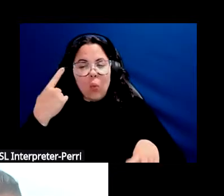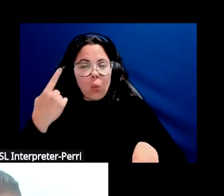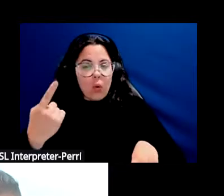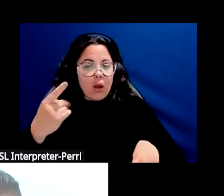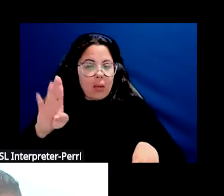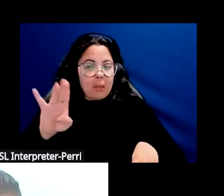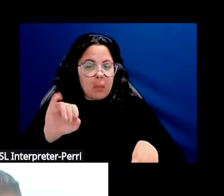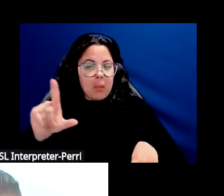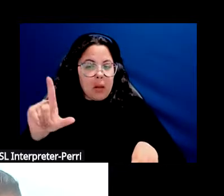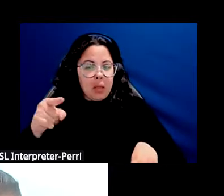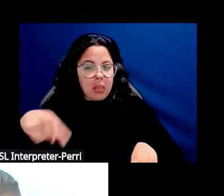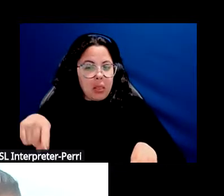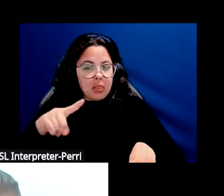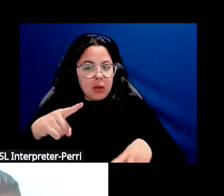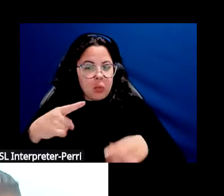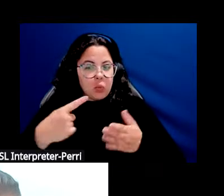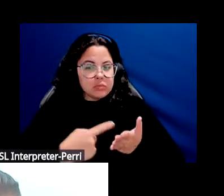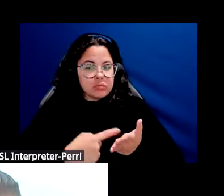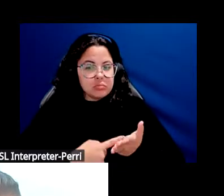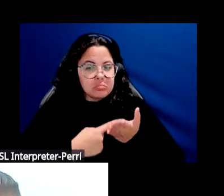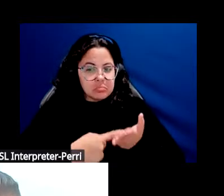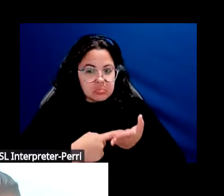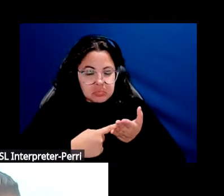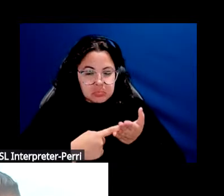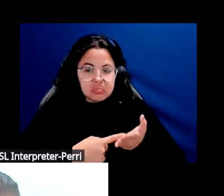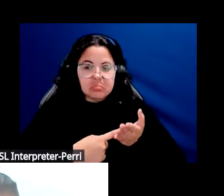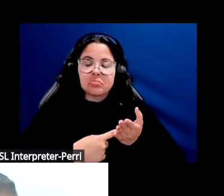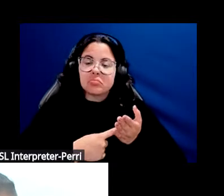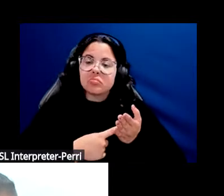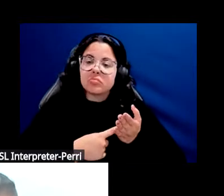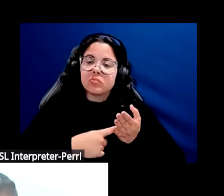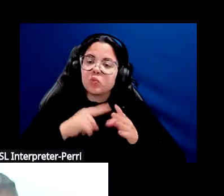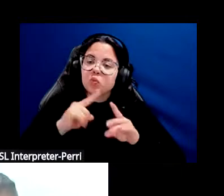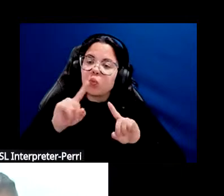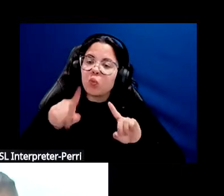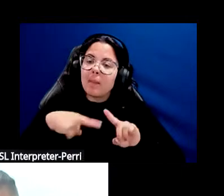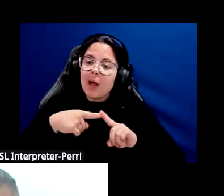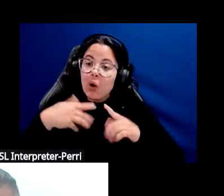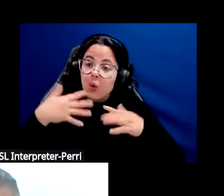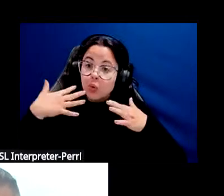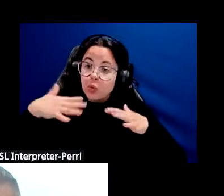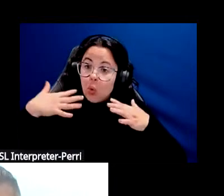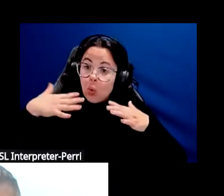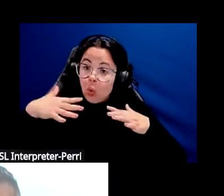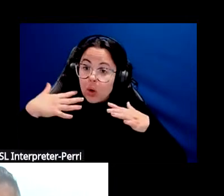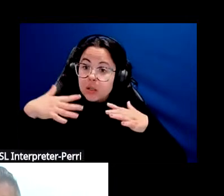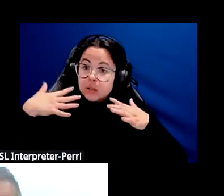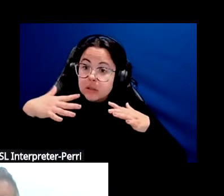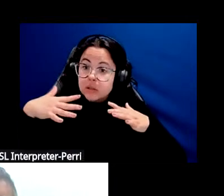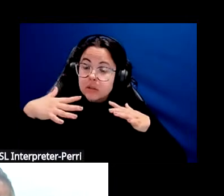they were having a hearing on was about the noise